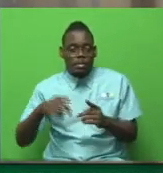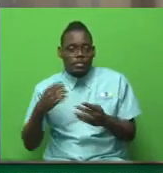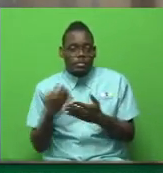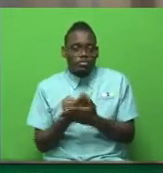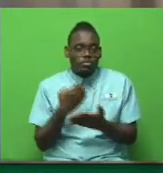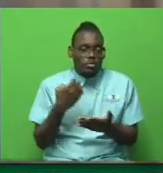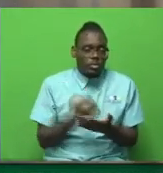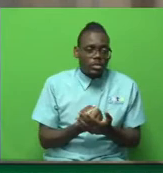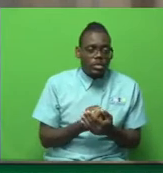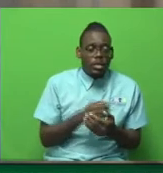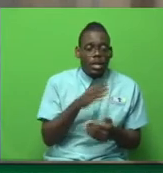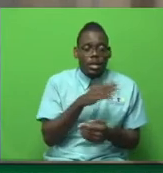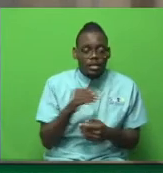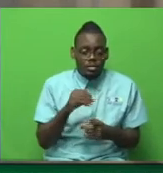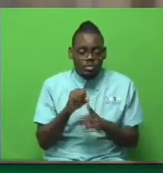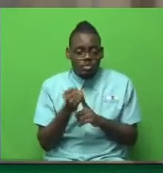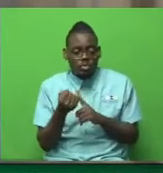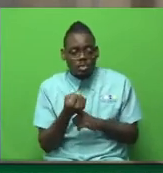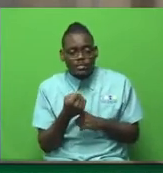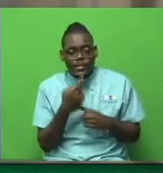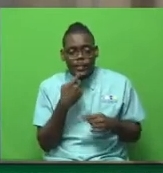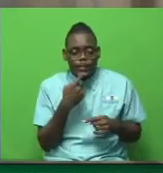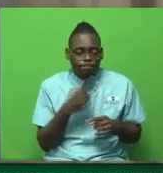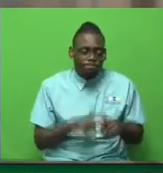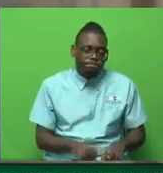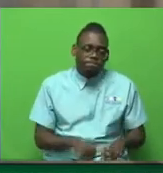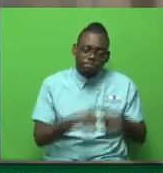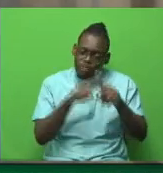and social tells us otherwise